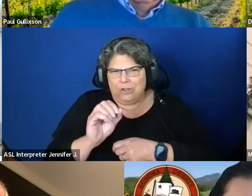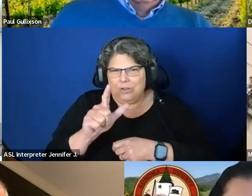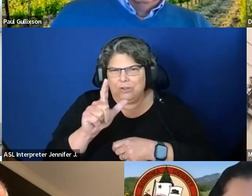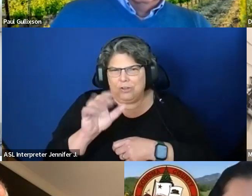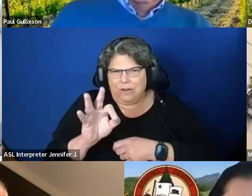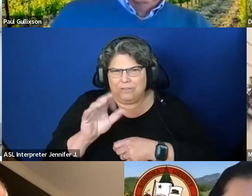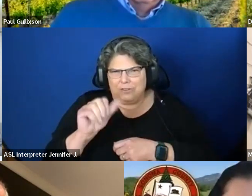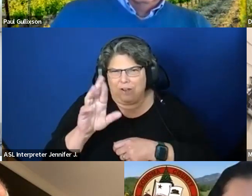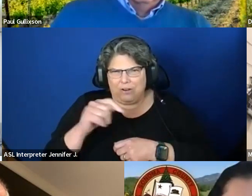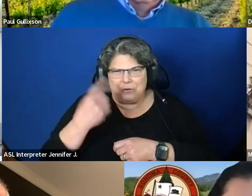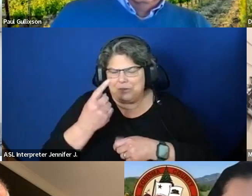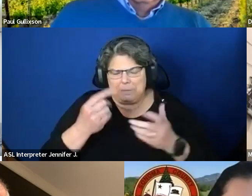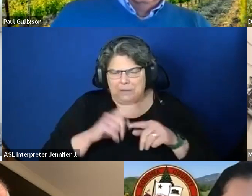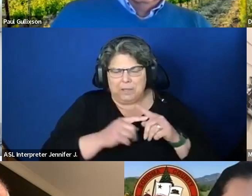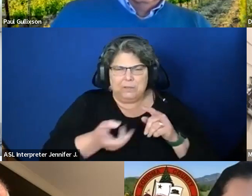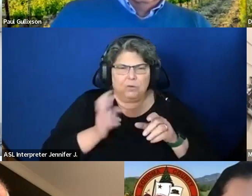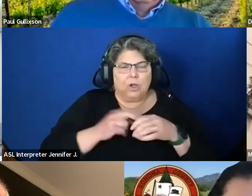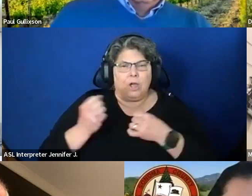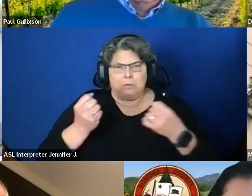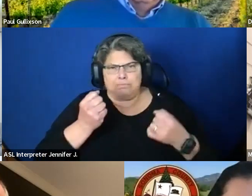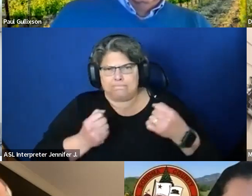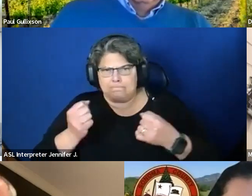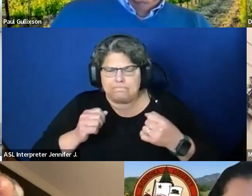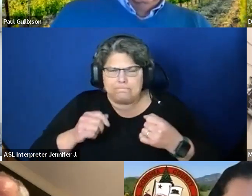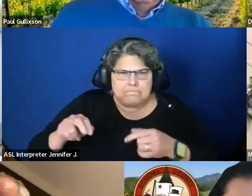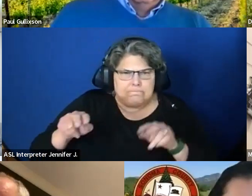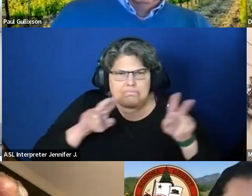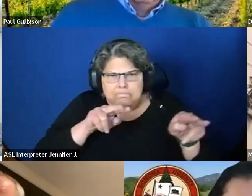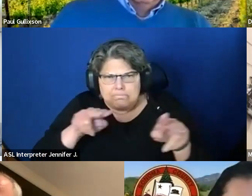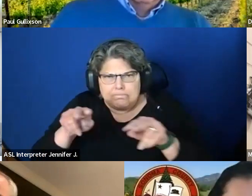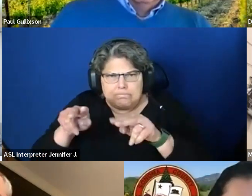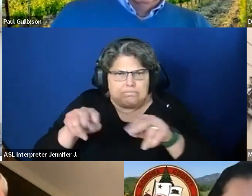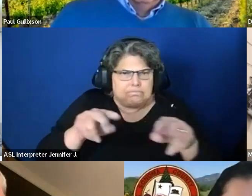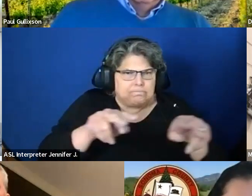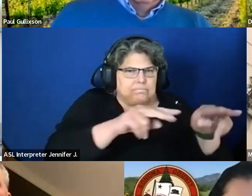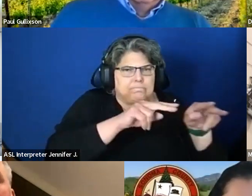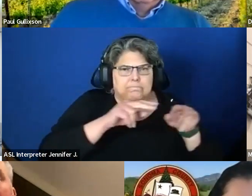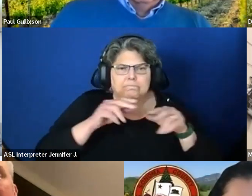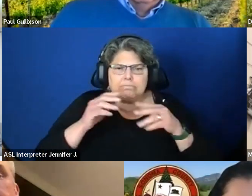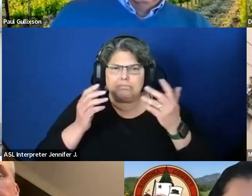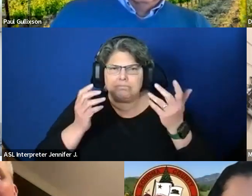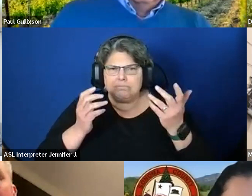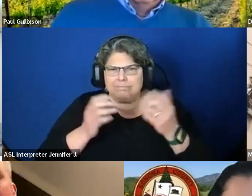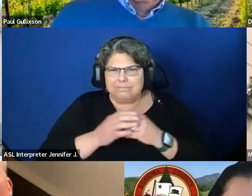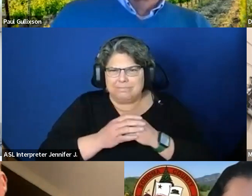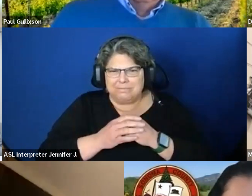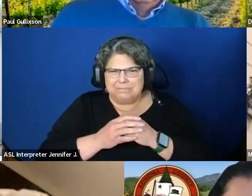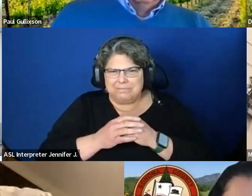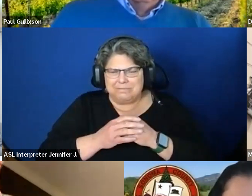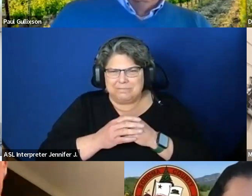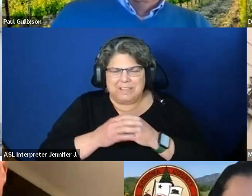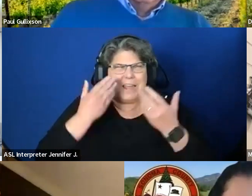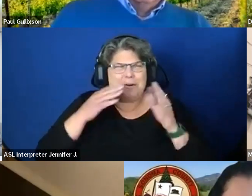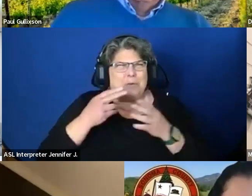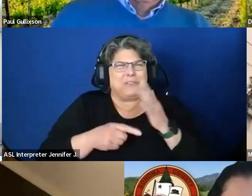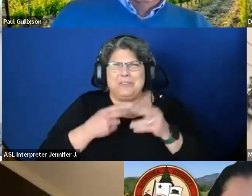would just ride outside of the site to just do a swipe or a sweep, if you will, whatever it's